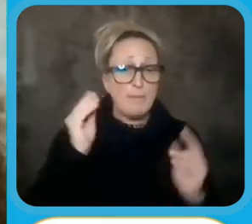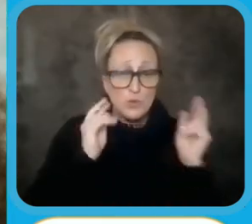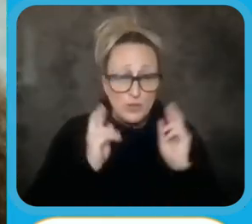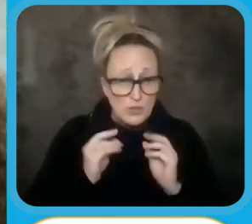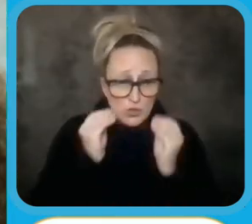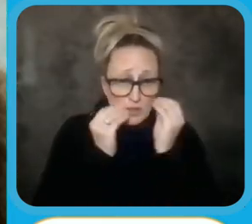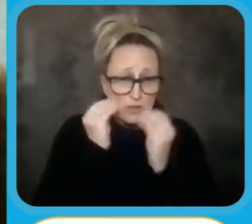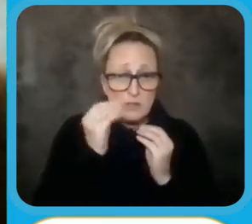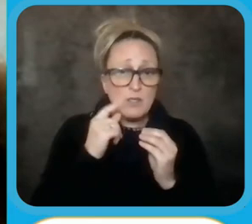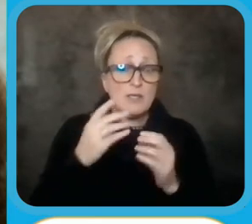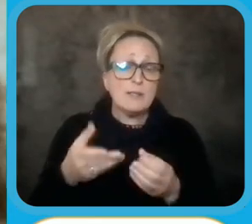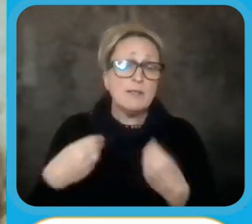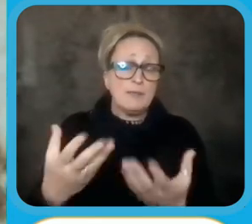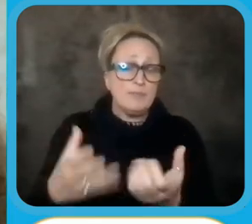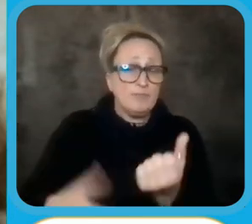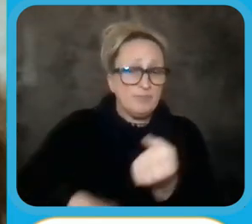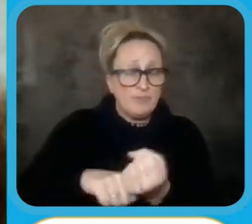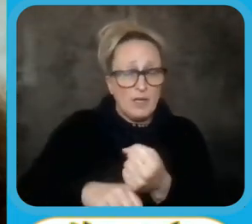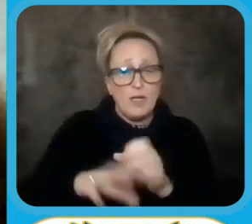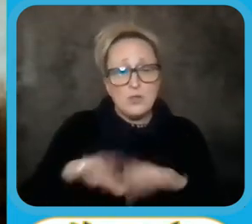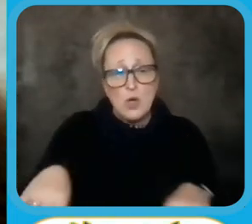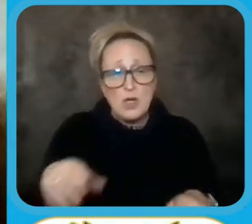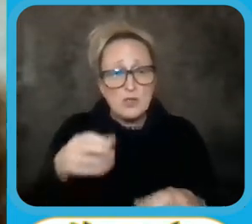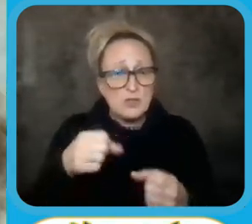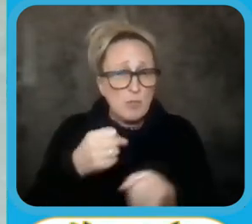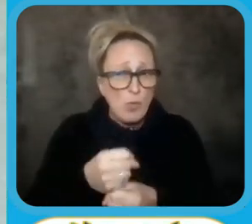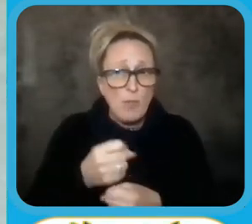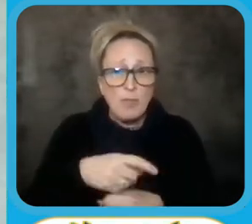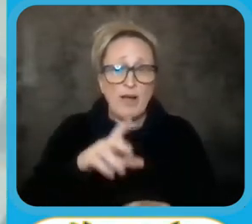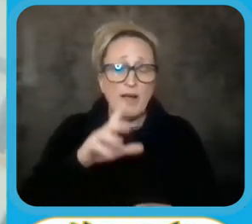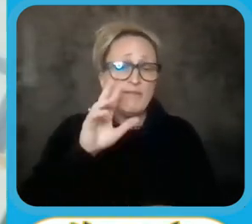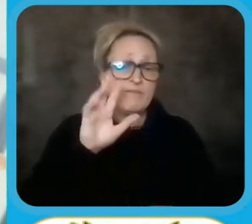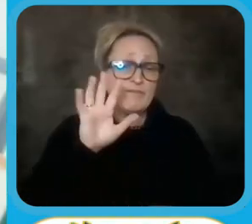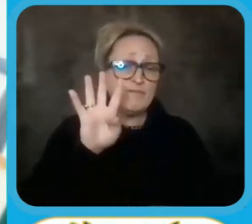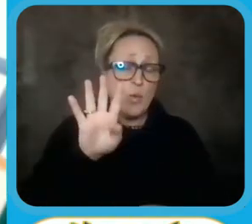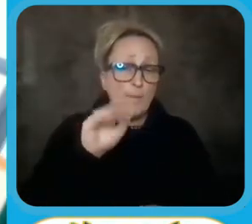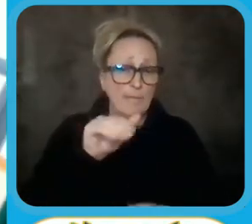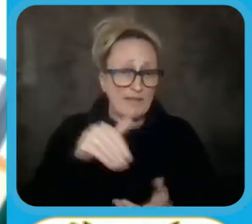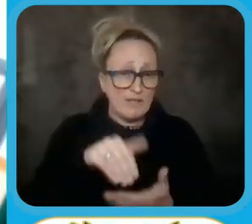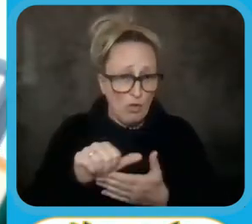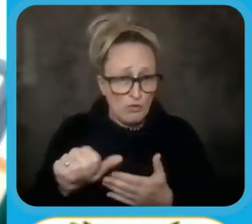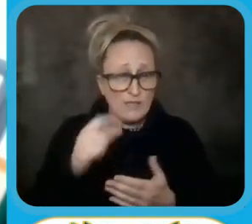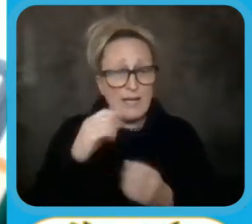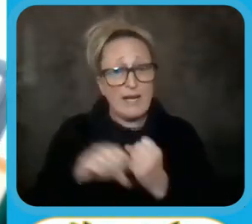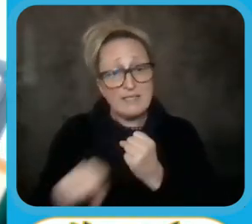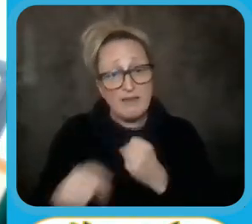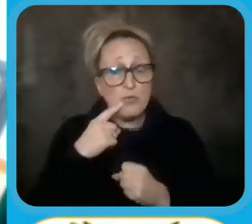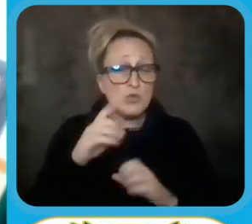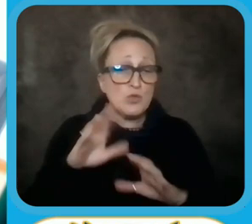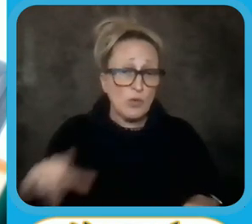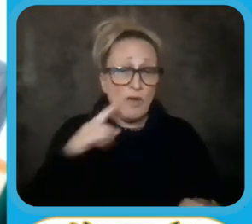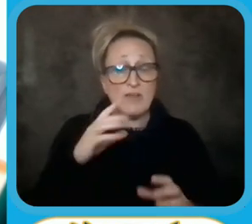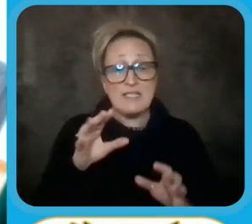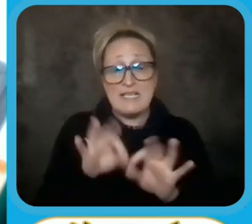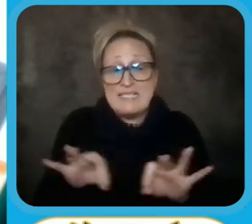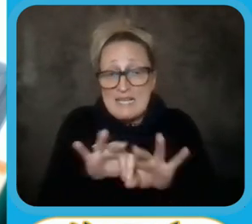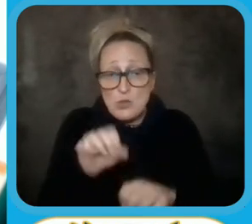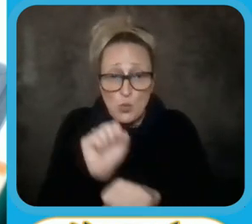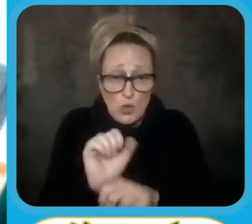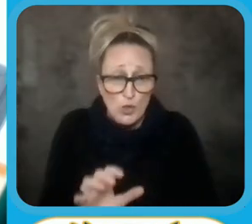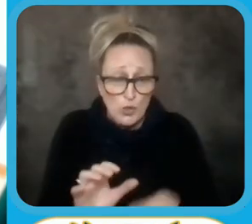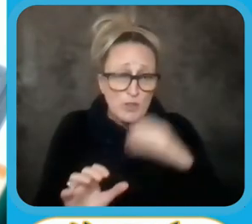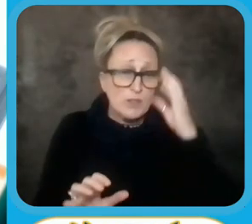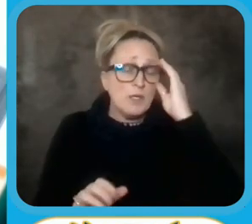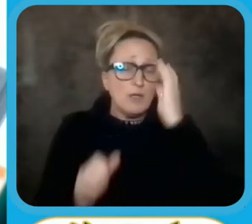subsidized childcare by over $400 million and extended childcare for children of essential workers, and